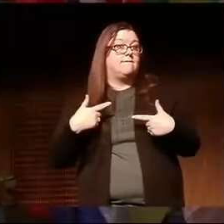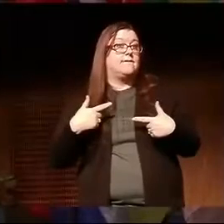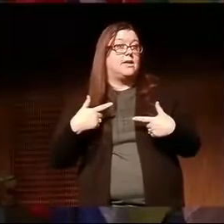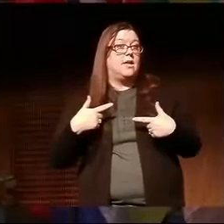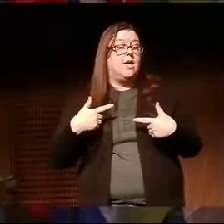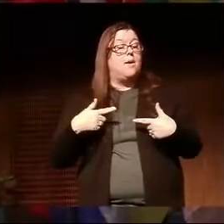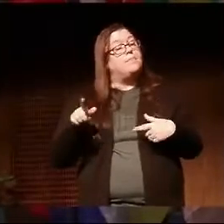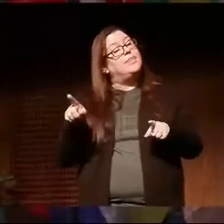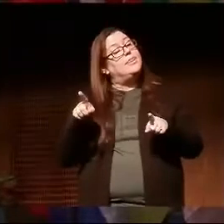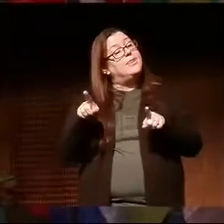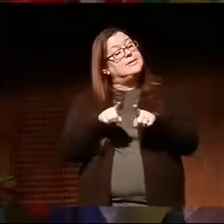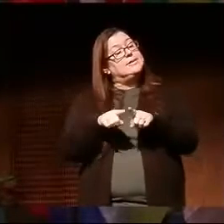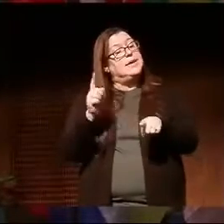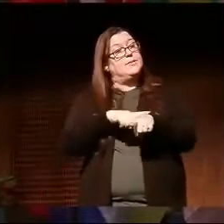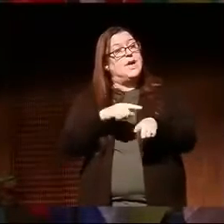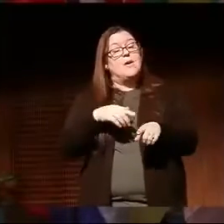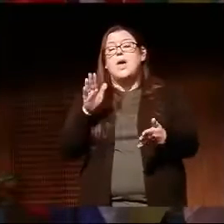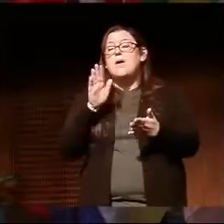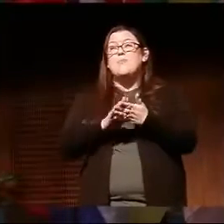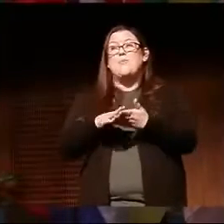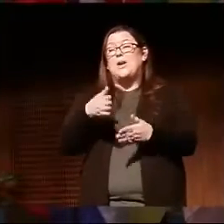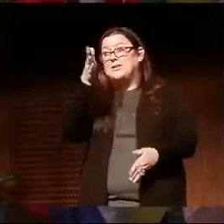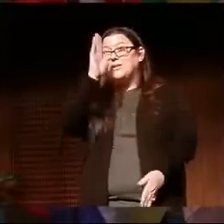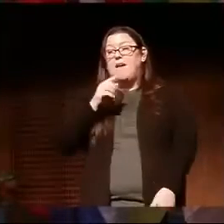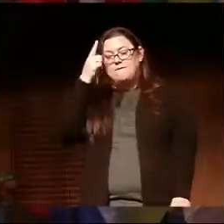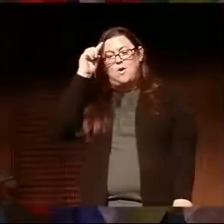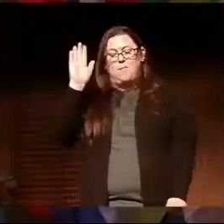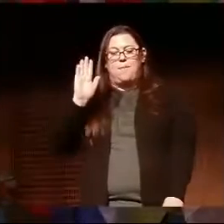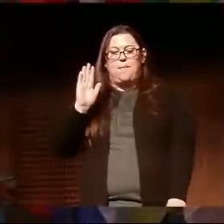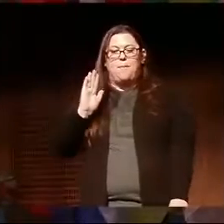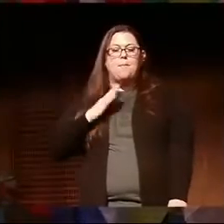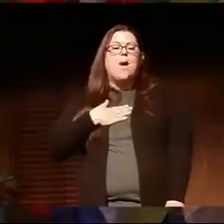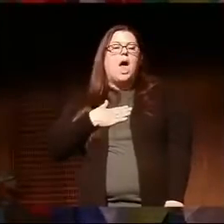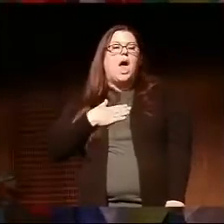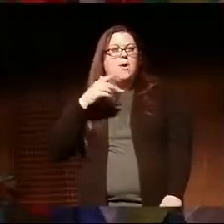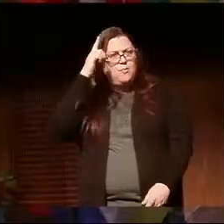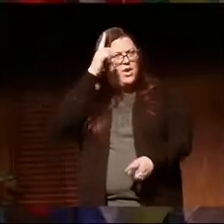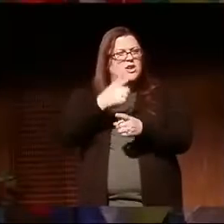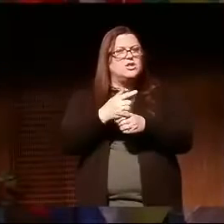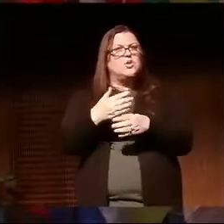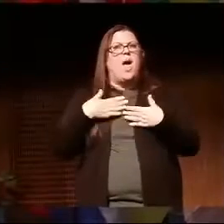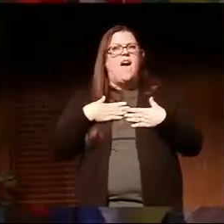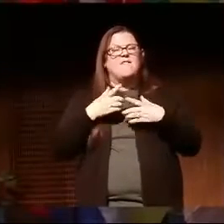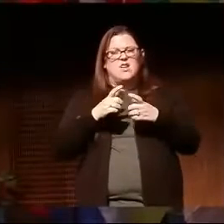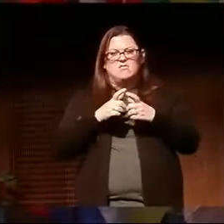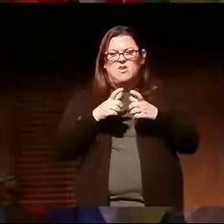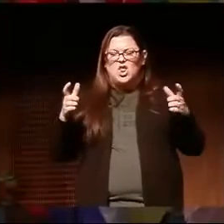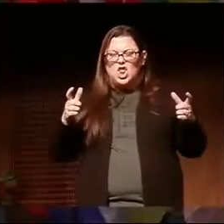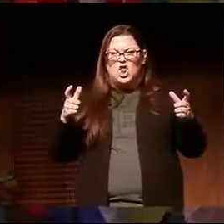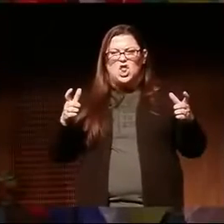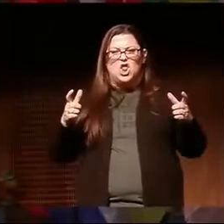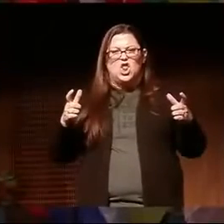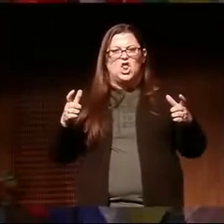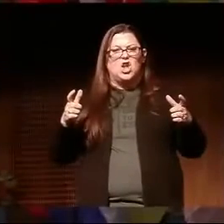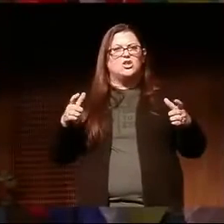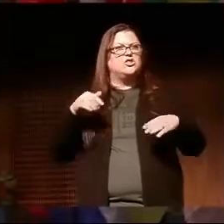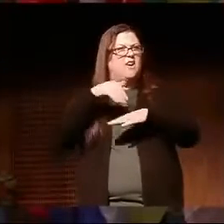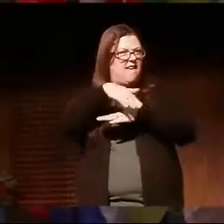praise God for my brothers who have a larger platform, who have a larger sphere of influence. That's a good thing.